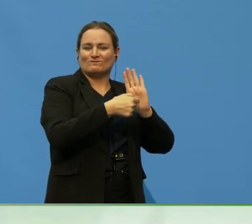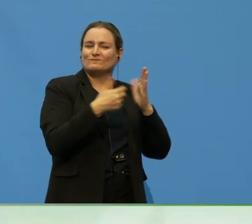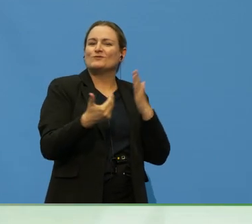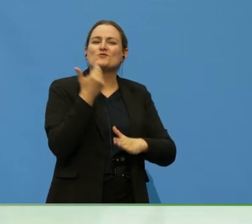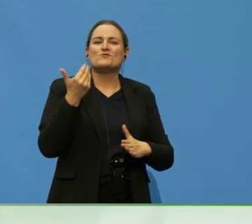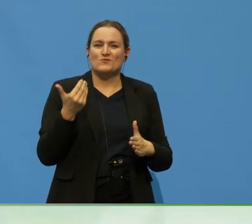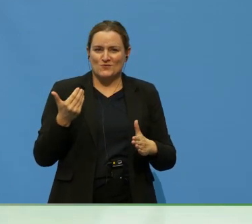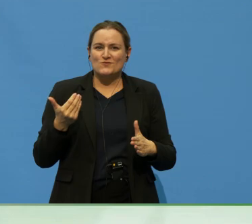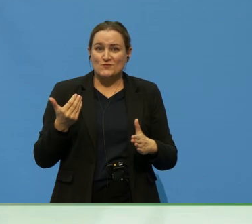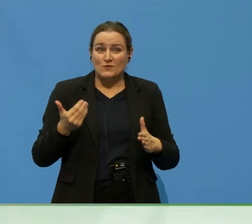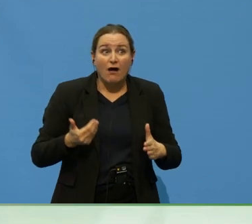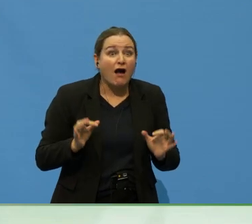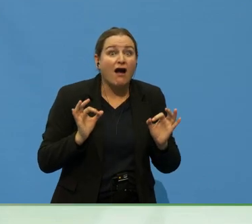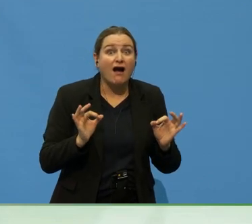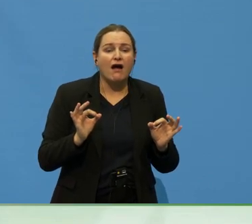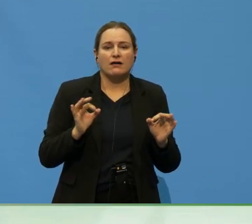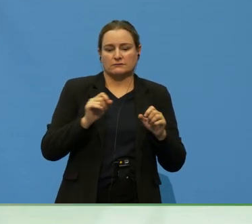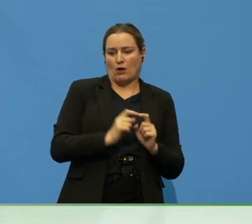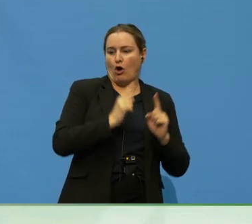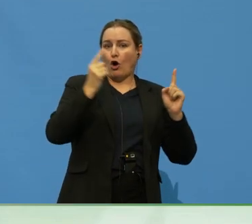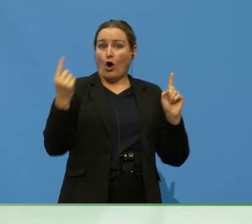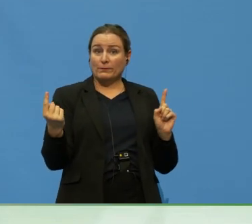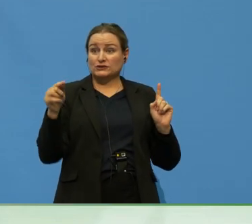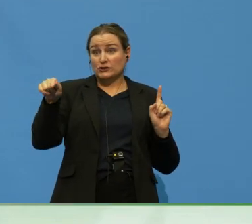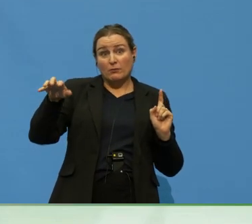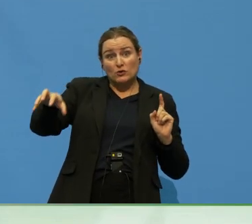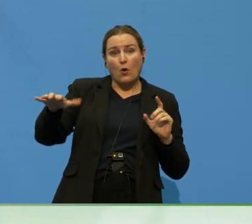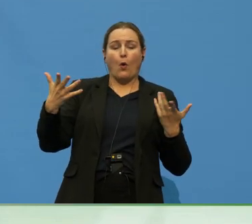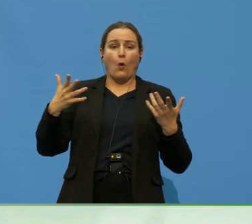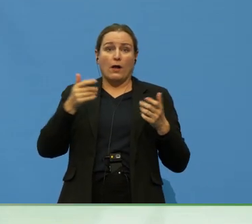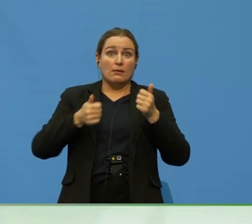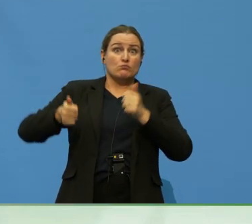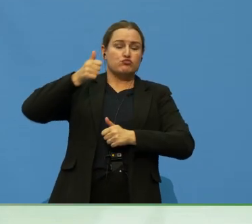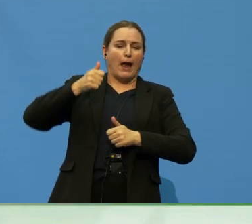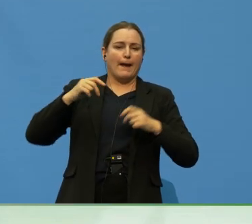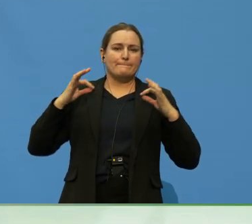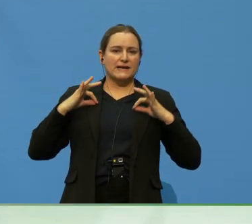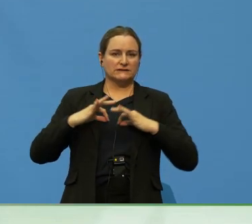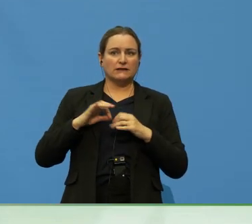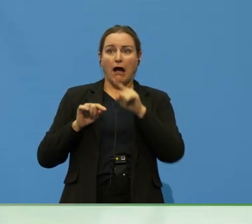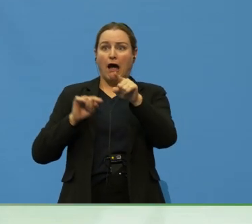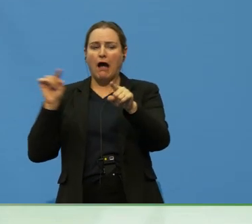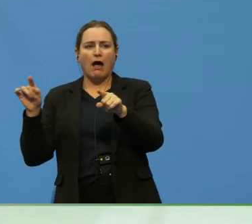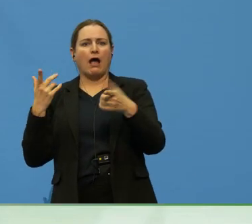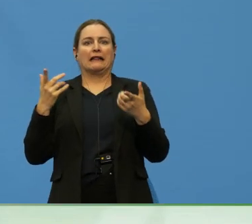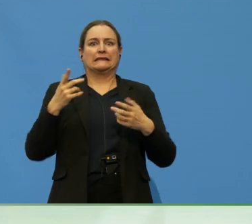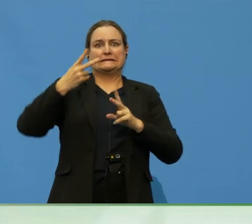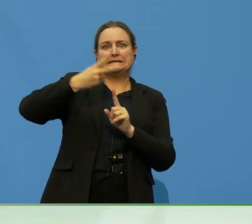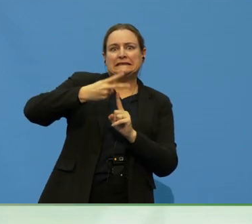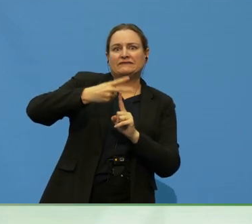everybody was hearing the same thing, it was opposition parties were hearing the same, the Prime Minister's office was hearing the same thing, the things you saw on the news was about this